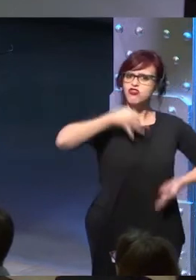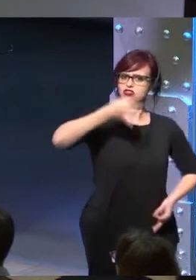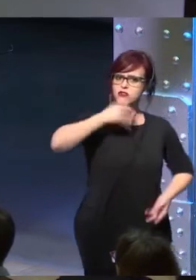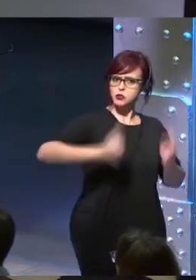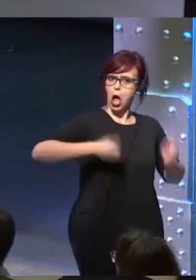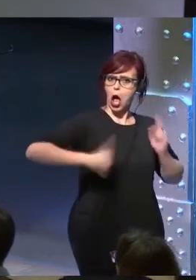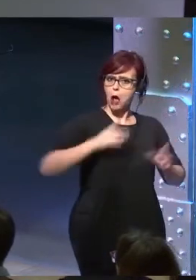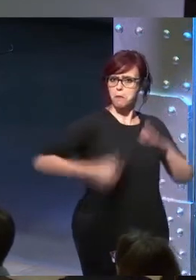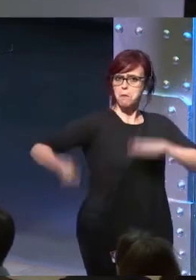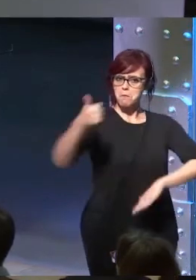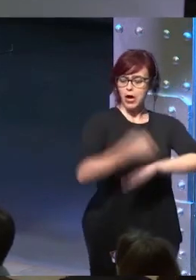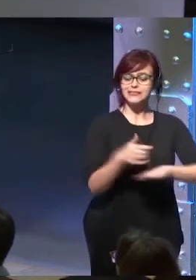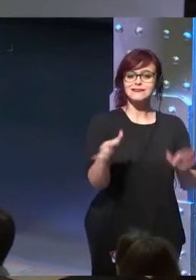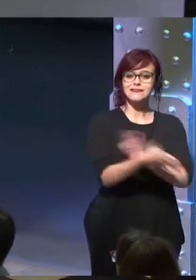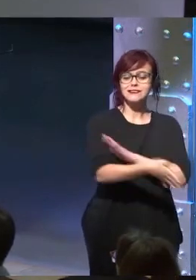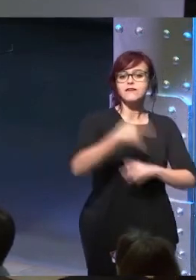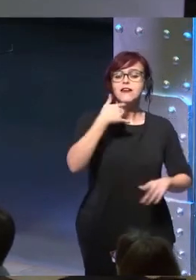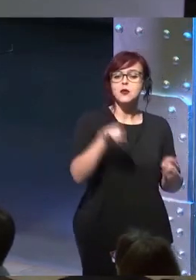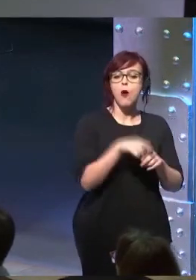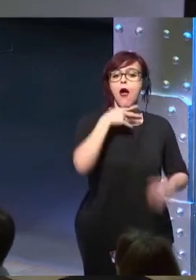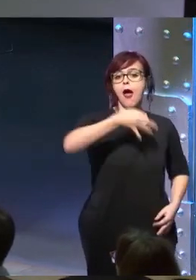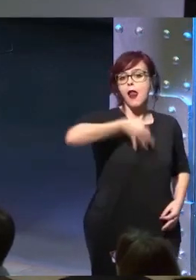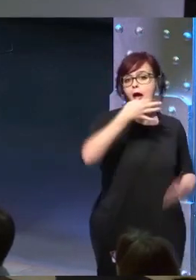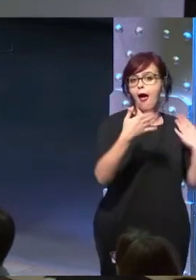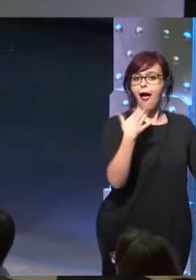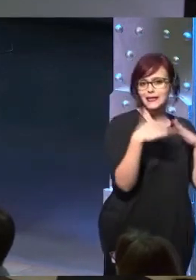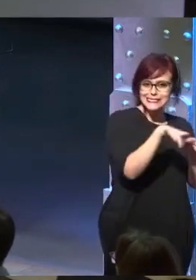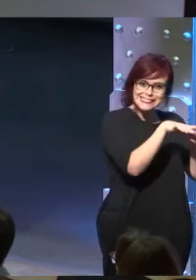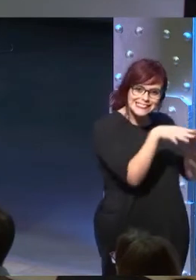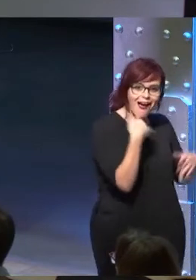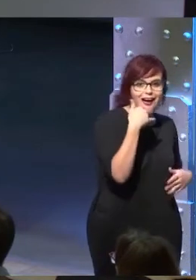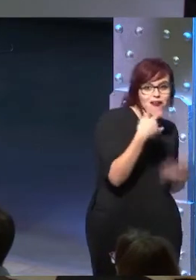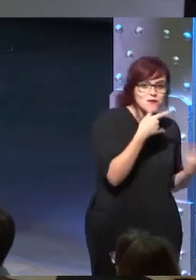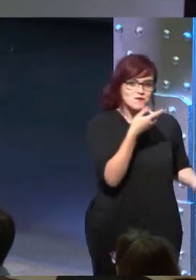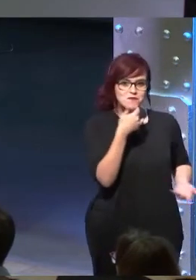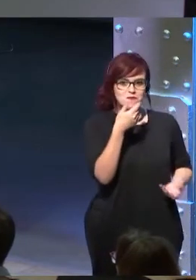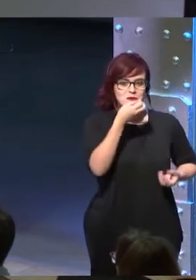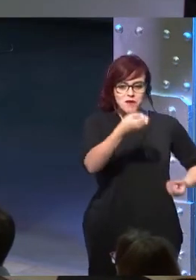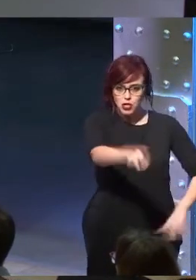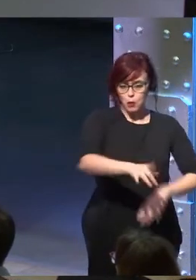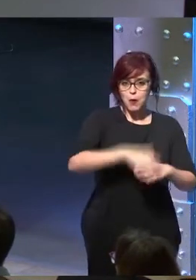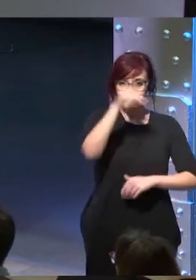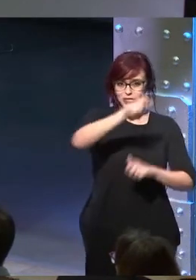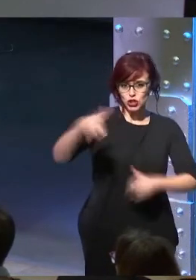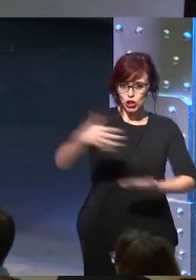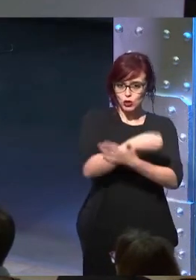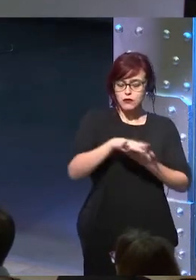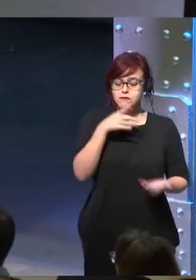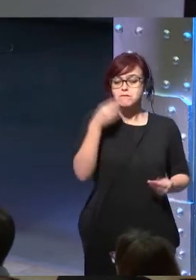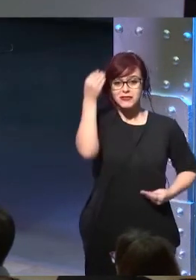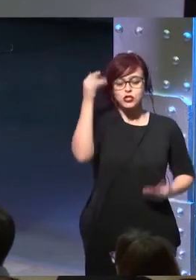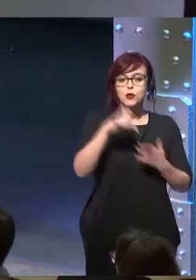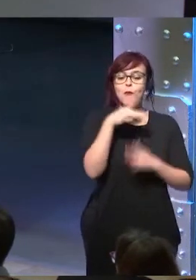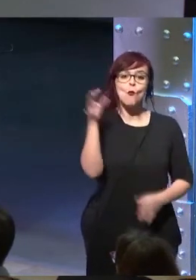kind of chatting and prattling and gossip that anybody, particularly women, can do. Right? So